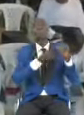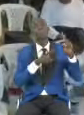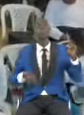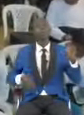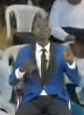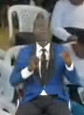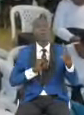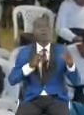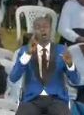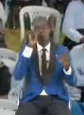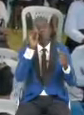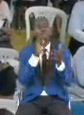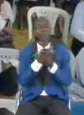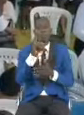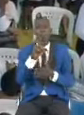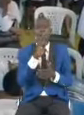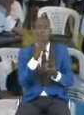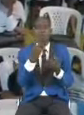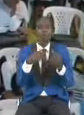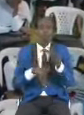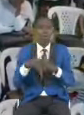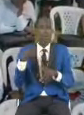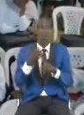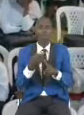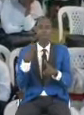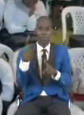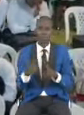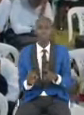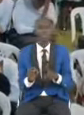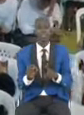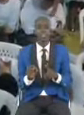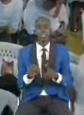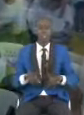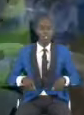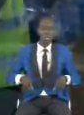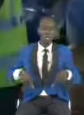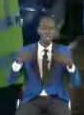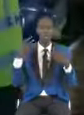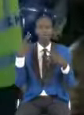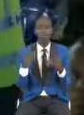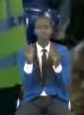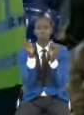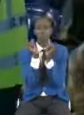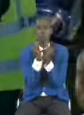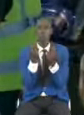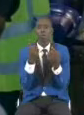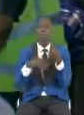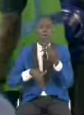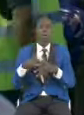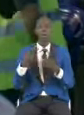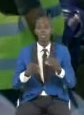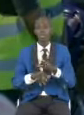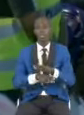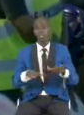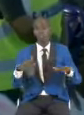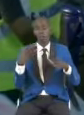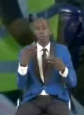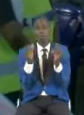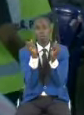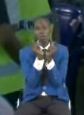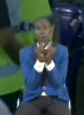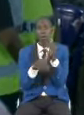believe. You're coming out of the land of bondage. You're coming out of the land of darkness. And the